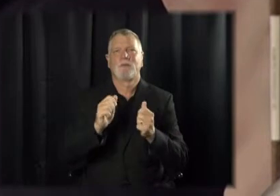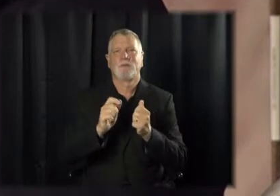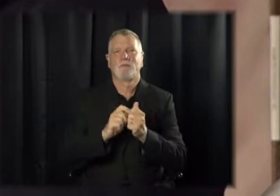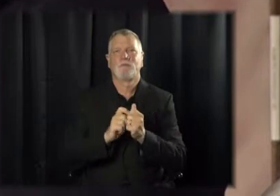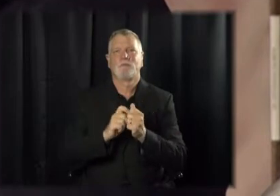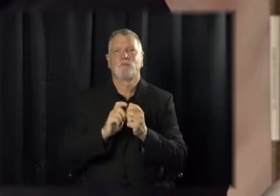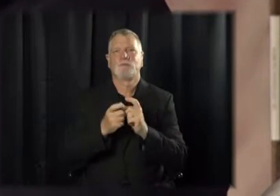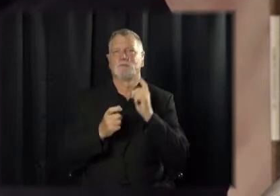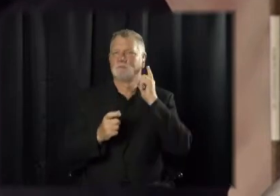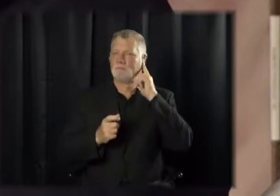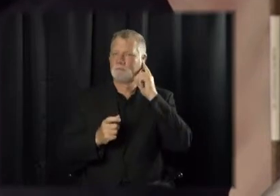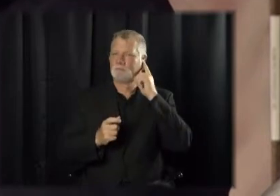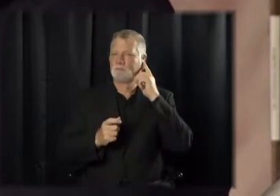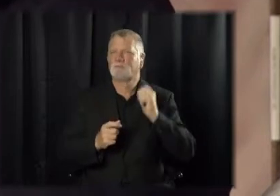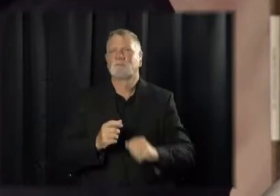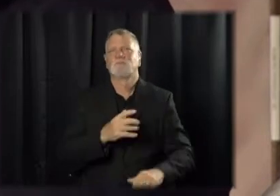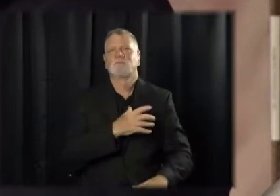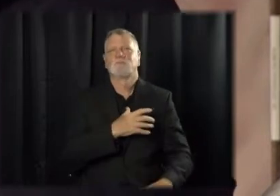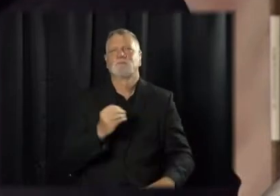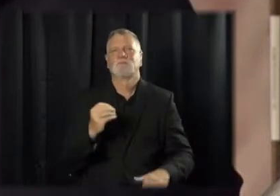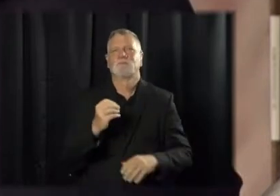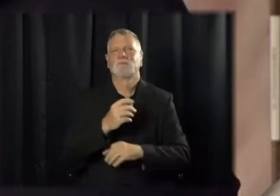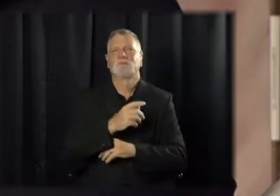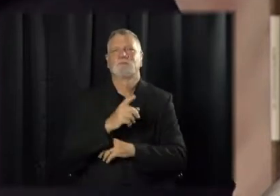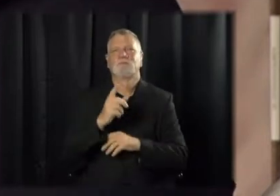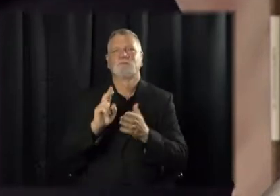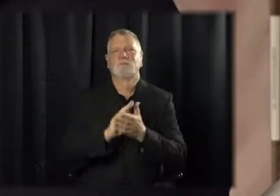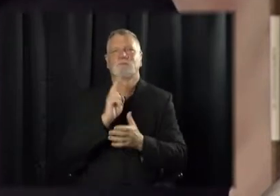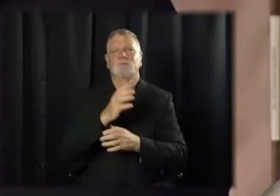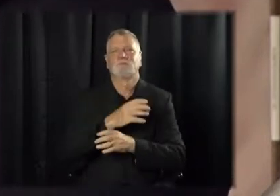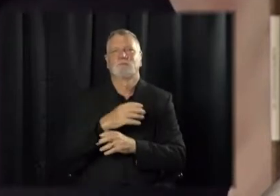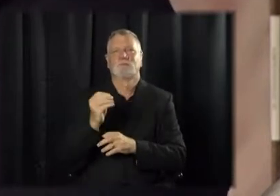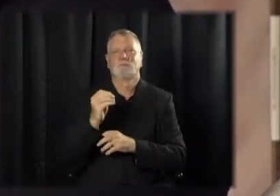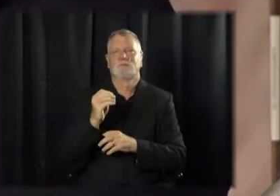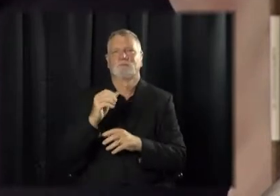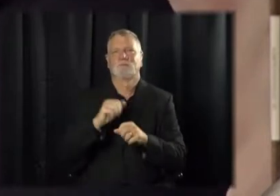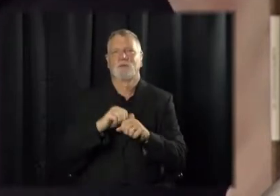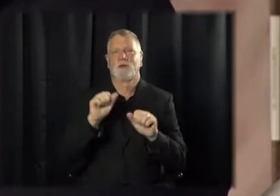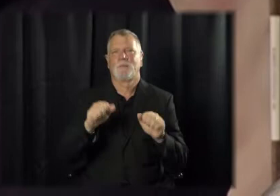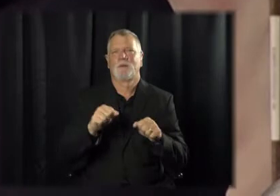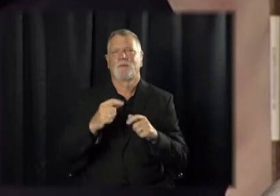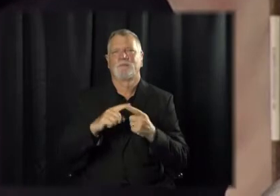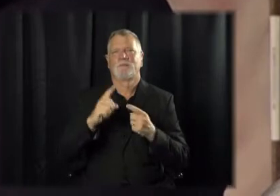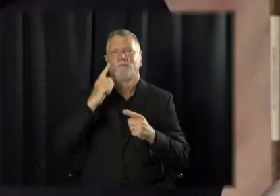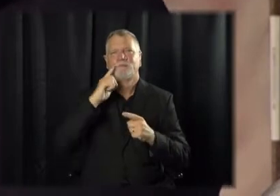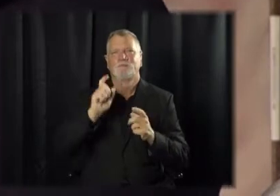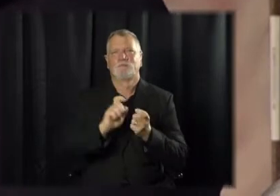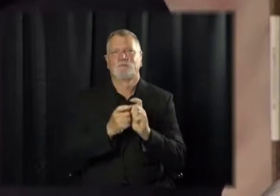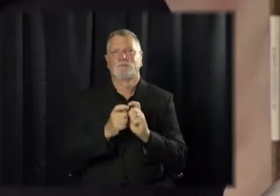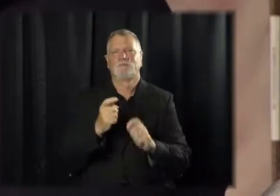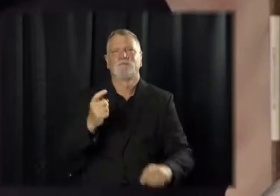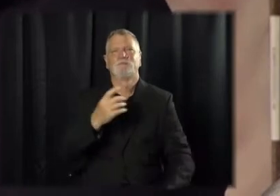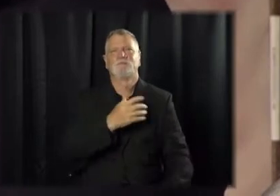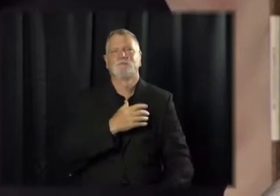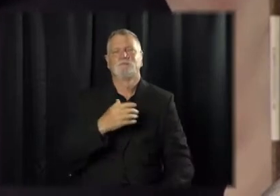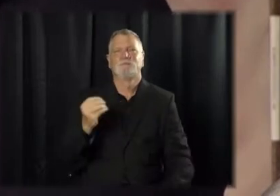change with the needs of the university and their ability to implement soft changes.